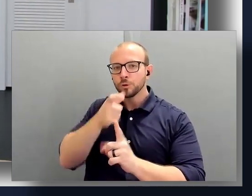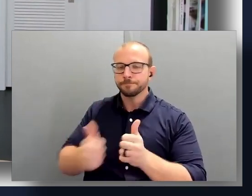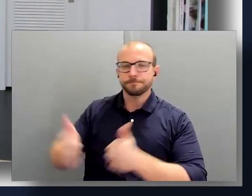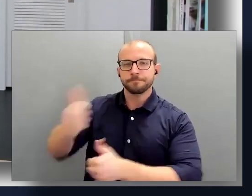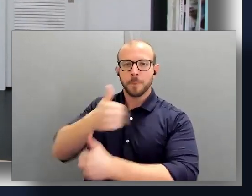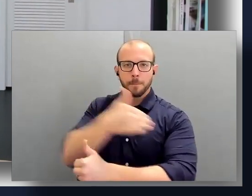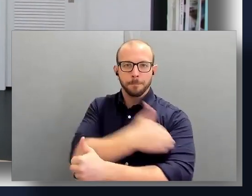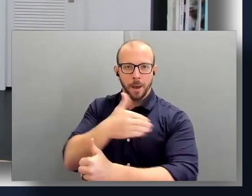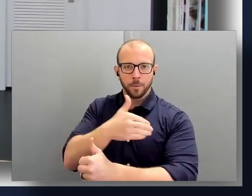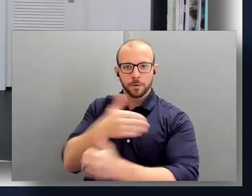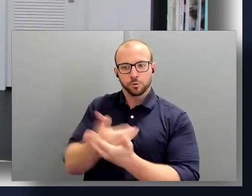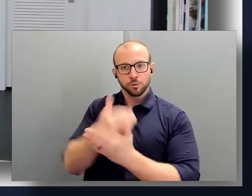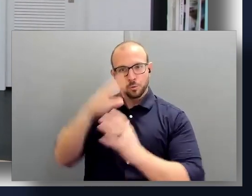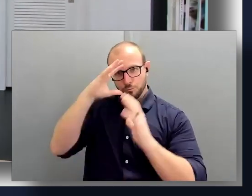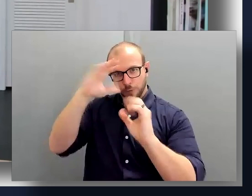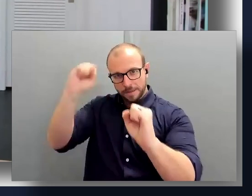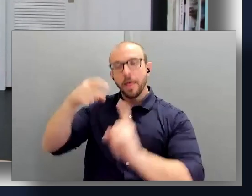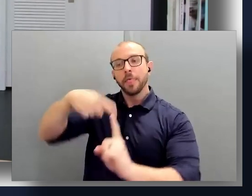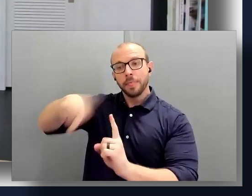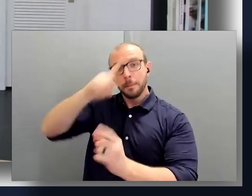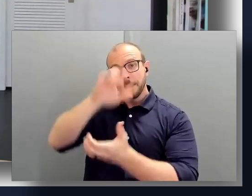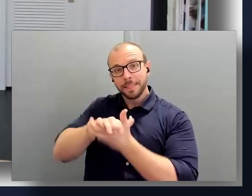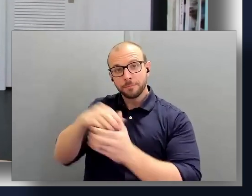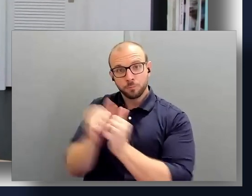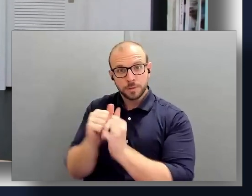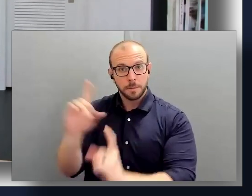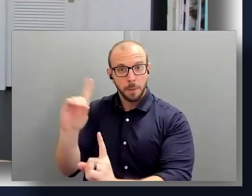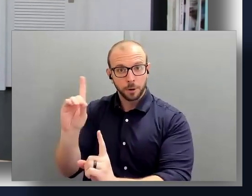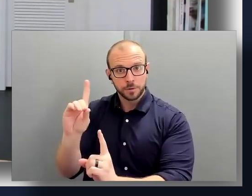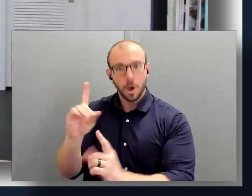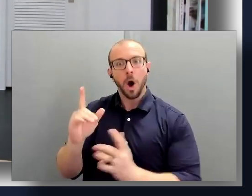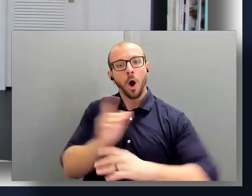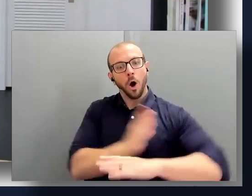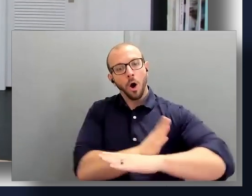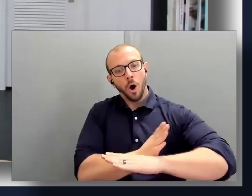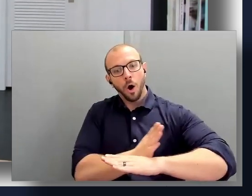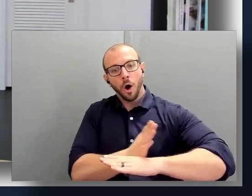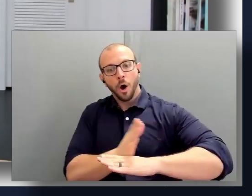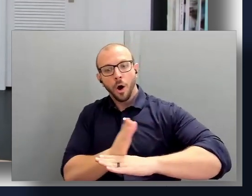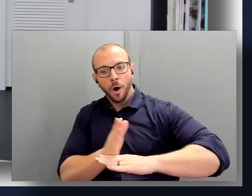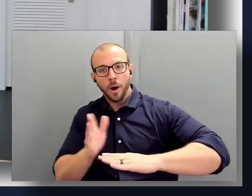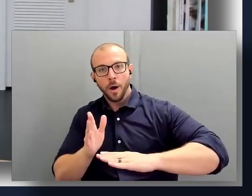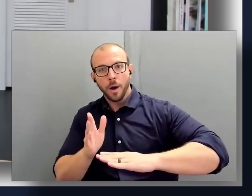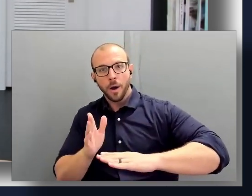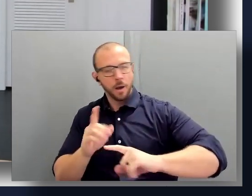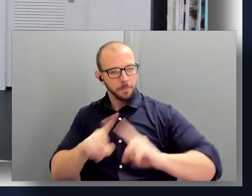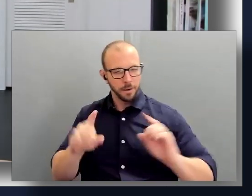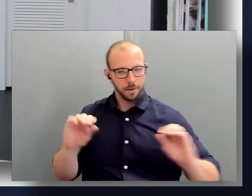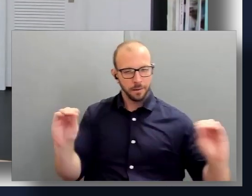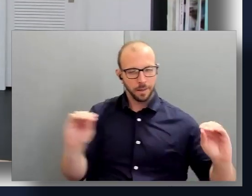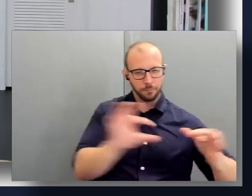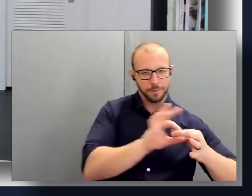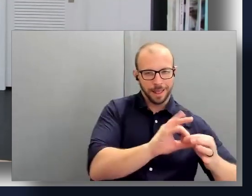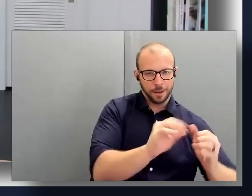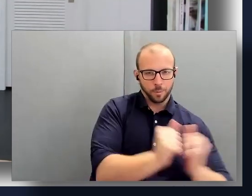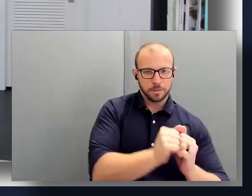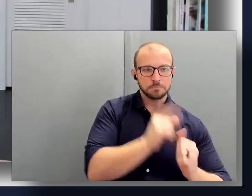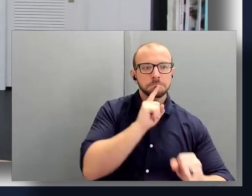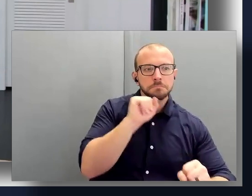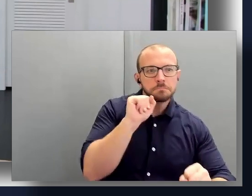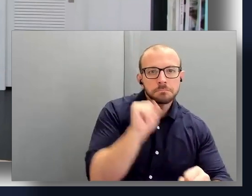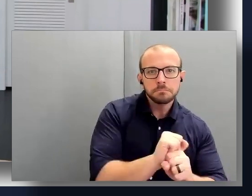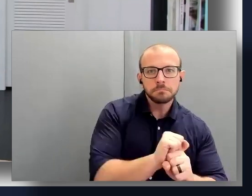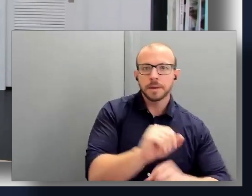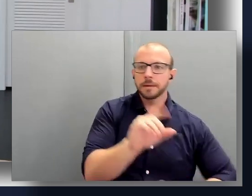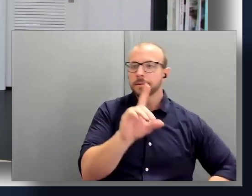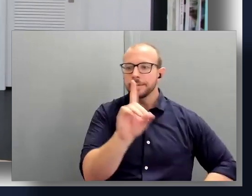who is in power and the fact that they believed in democracy. And it had absolutely nothing to do with any sort